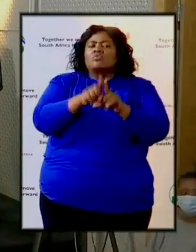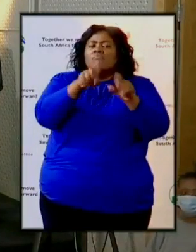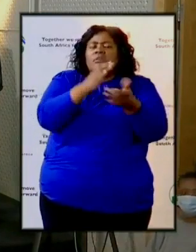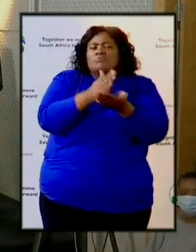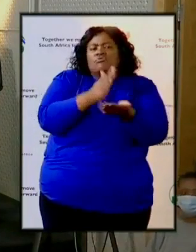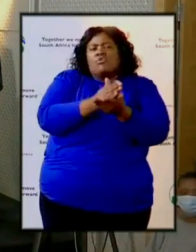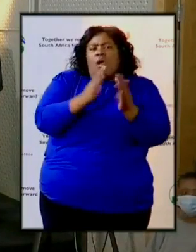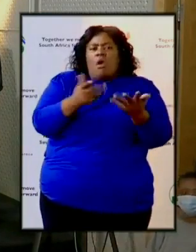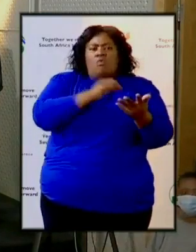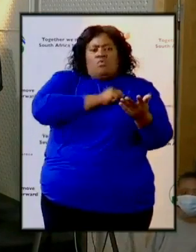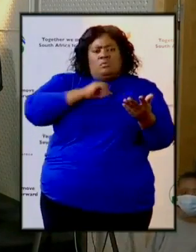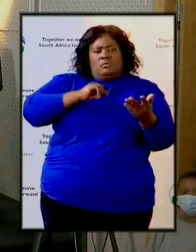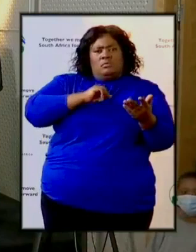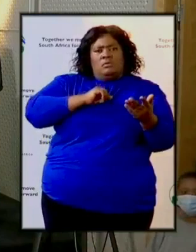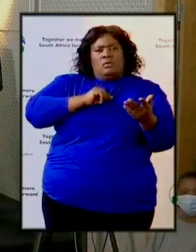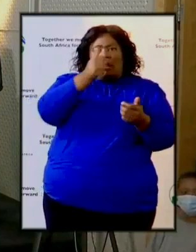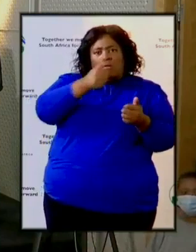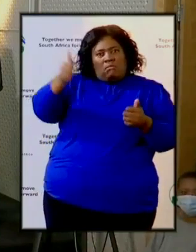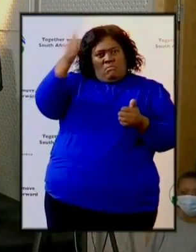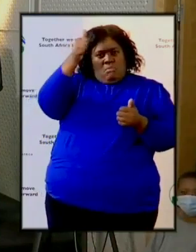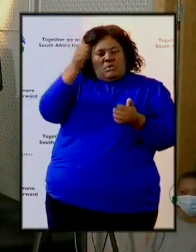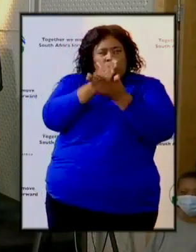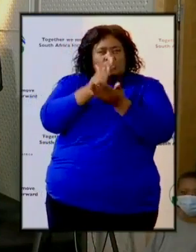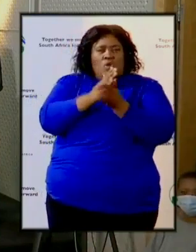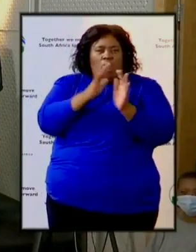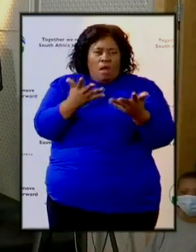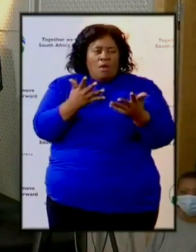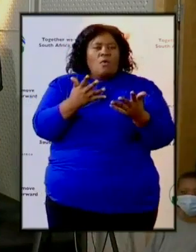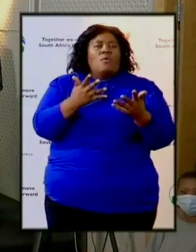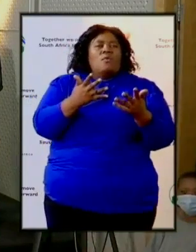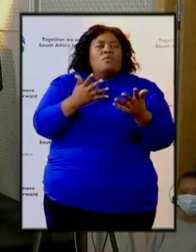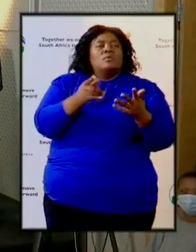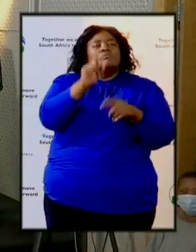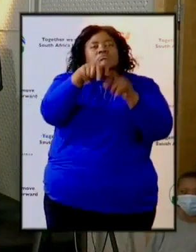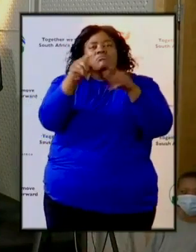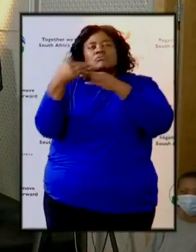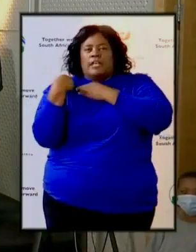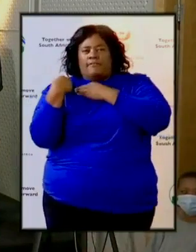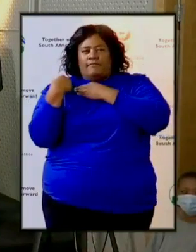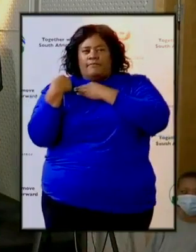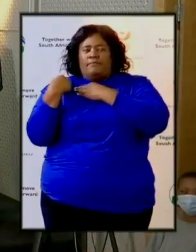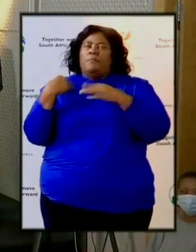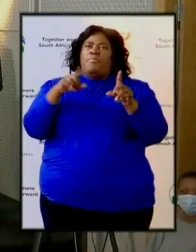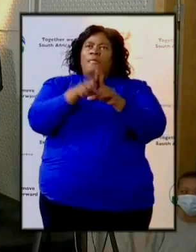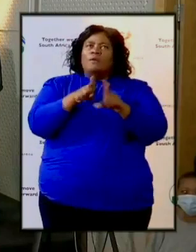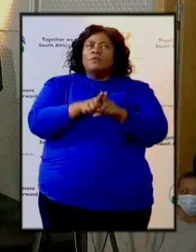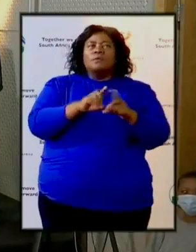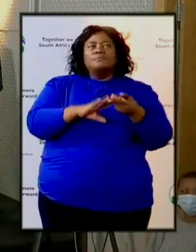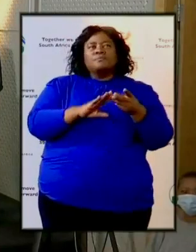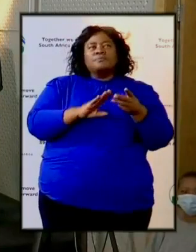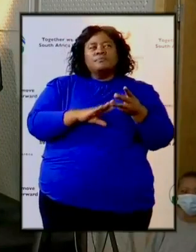by employers and employees in this regard? Then there is a question from Charlotte at